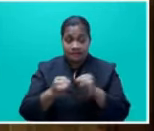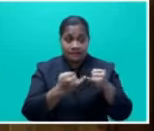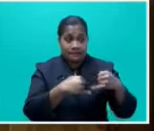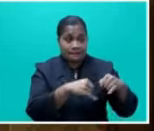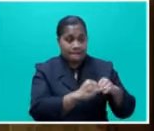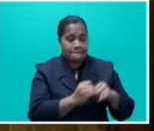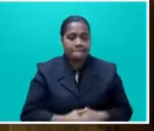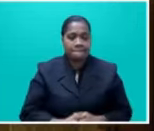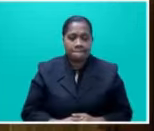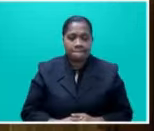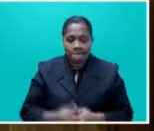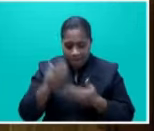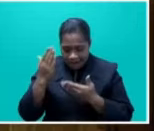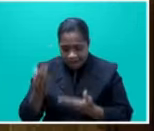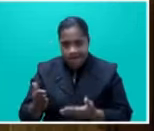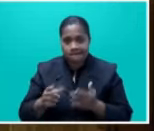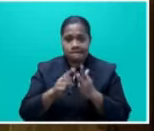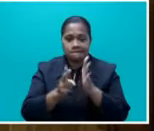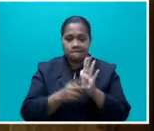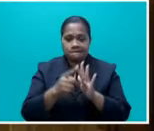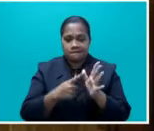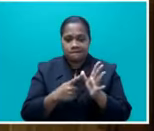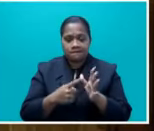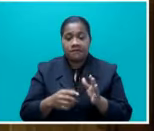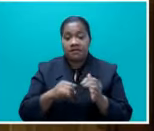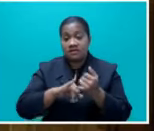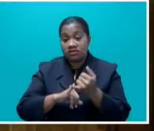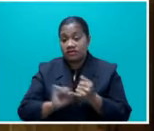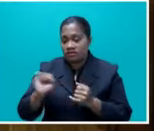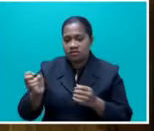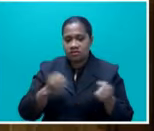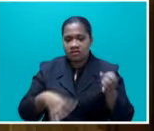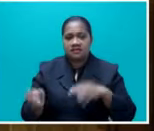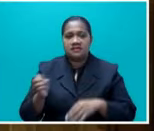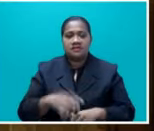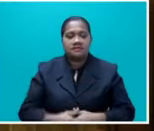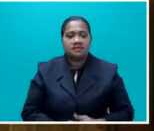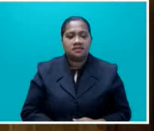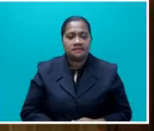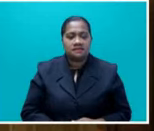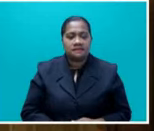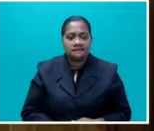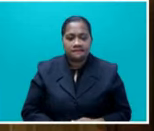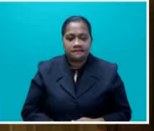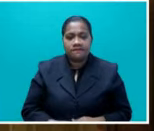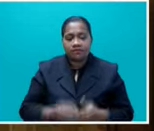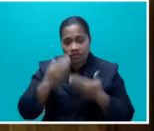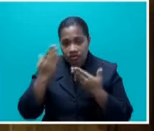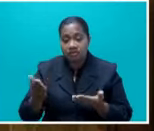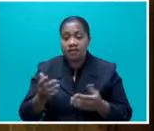Honourable Inia Seruiratu, for his contribution. Now I call upon the Honourable Linda